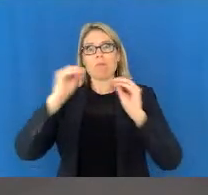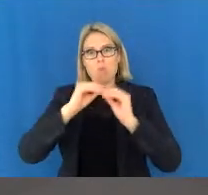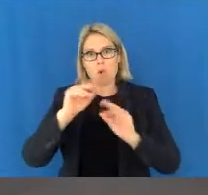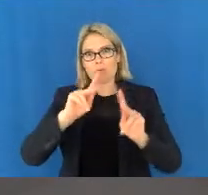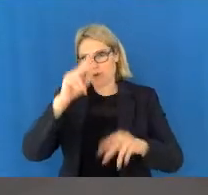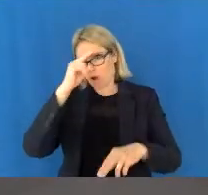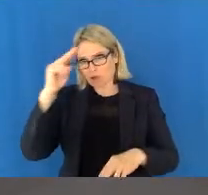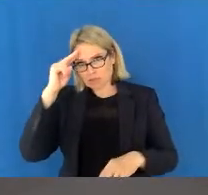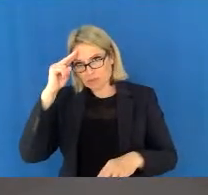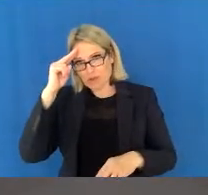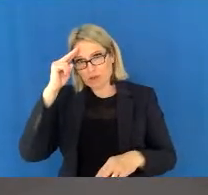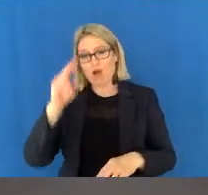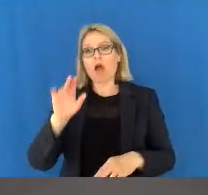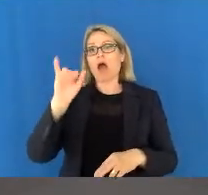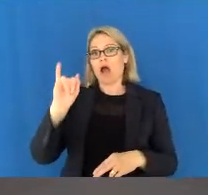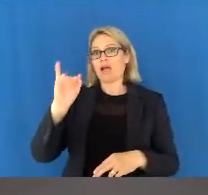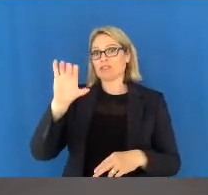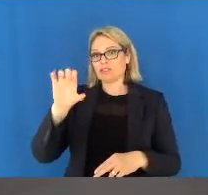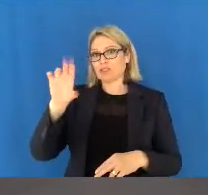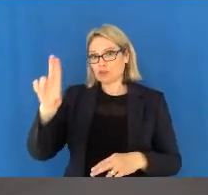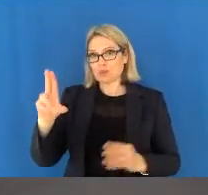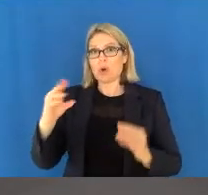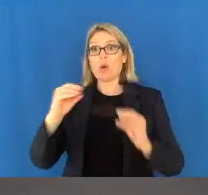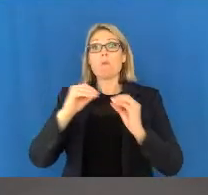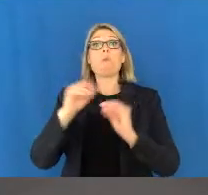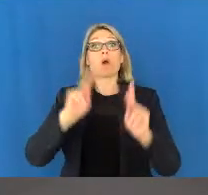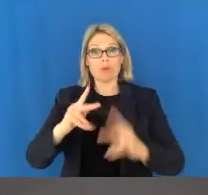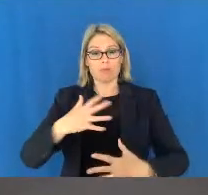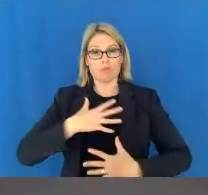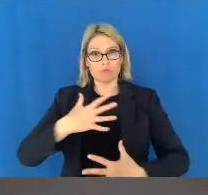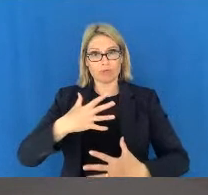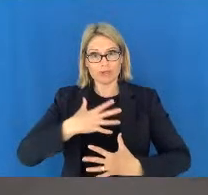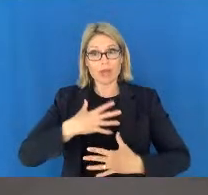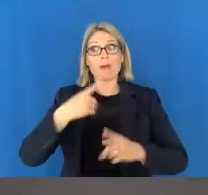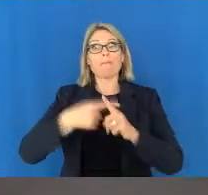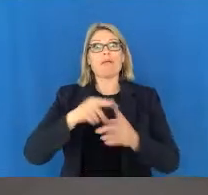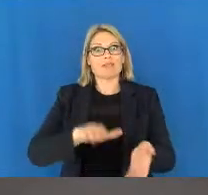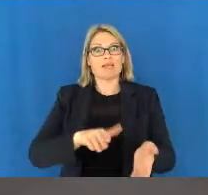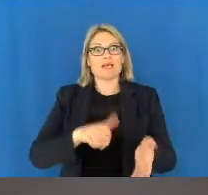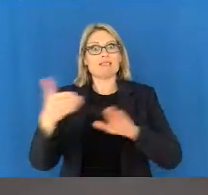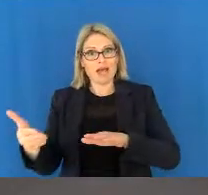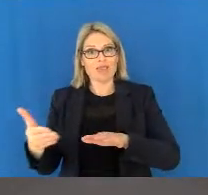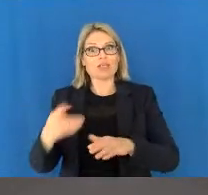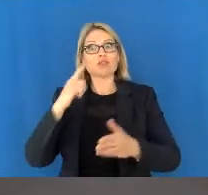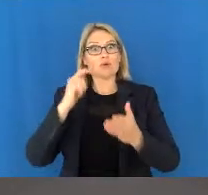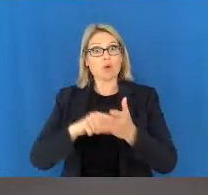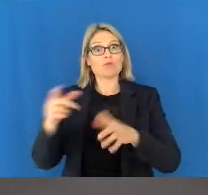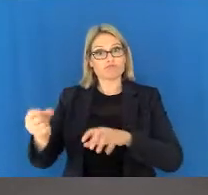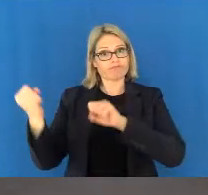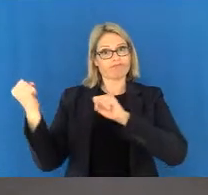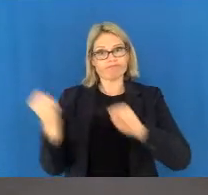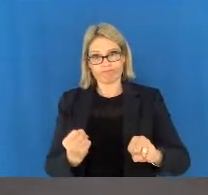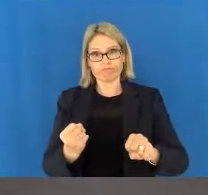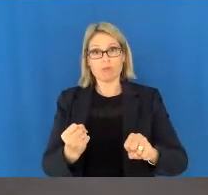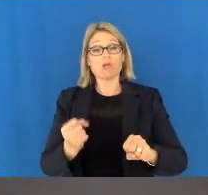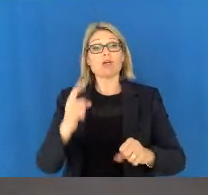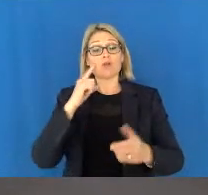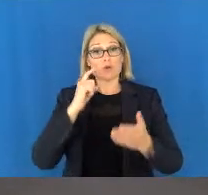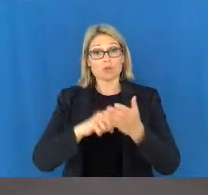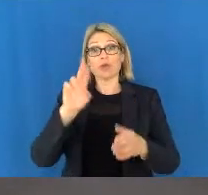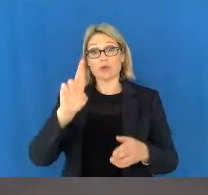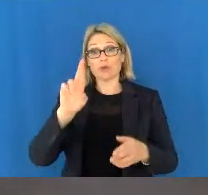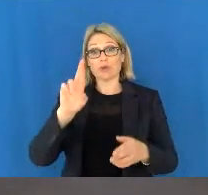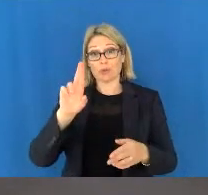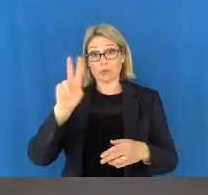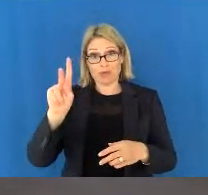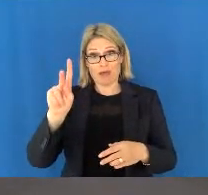requiring ICU admission and ventilation, and causing more deaths. So we're seeing the UK variant here. We've seen some cases